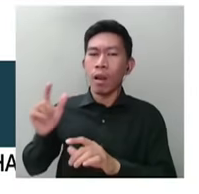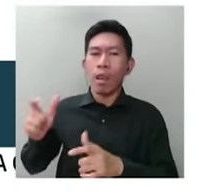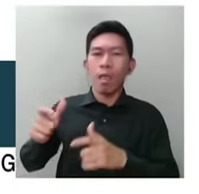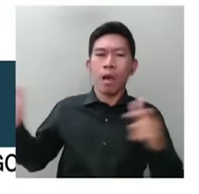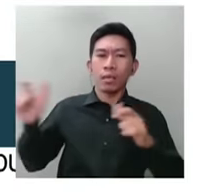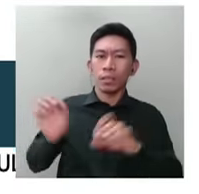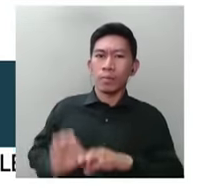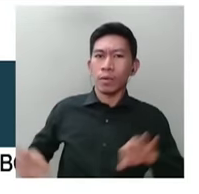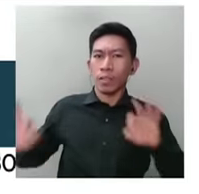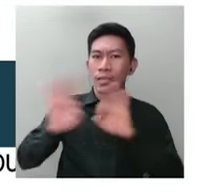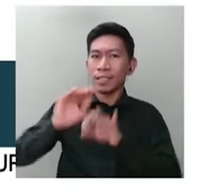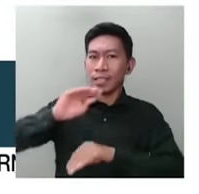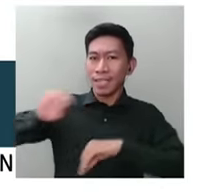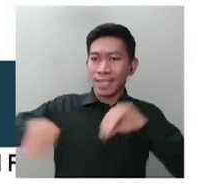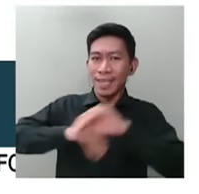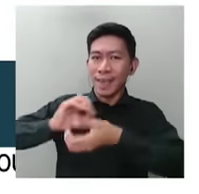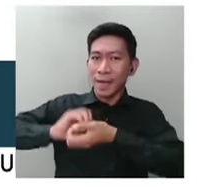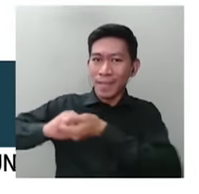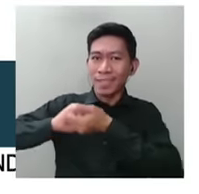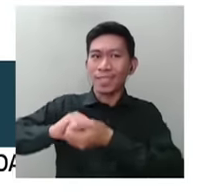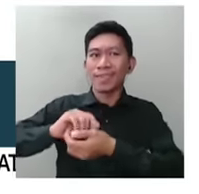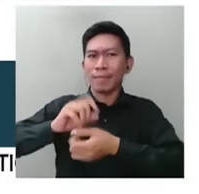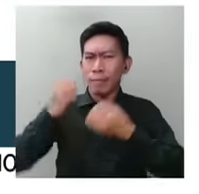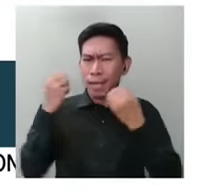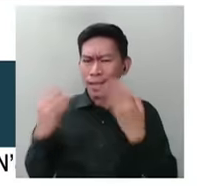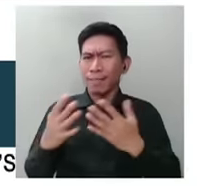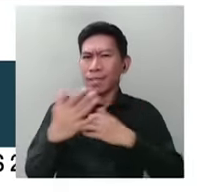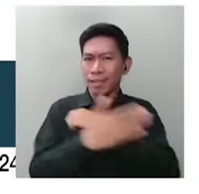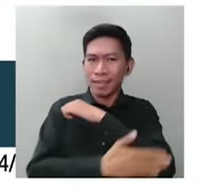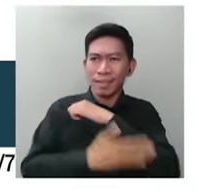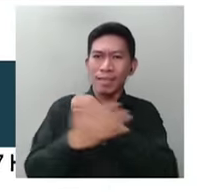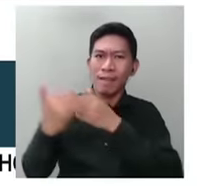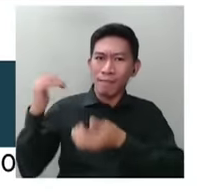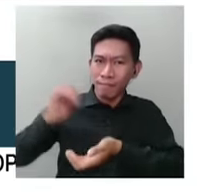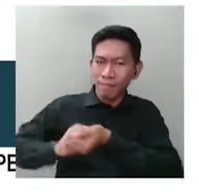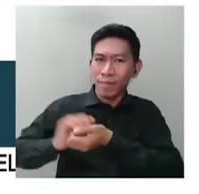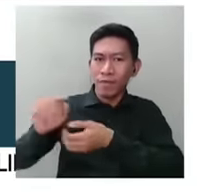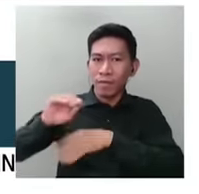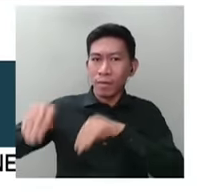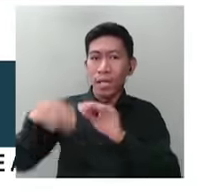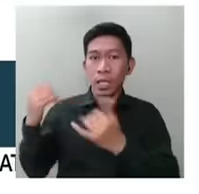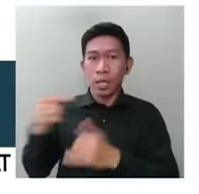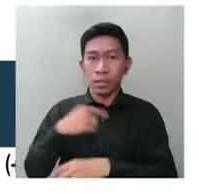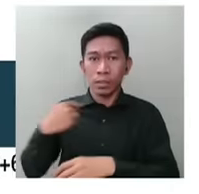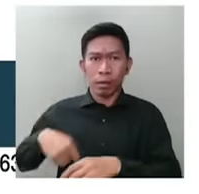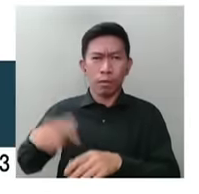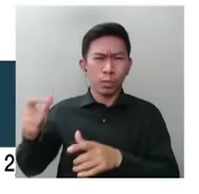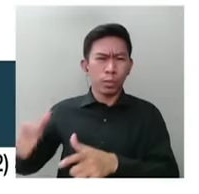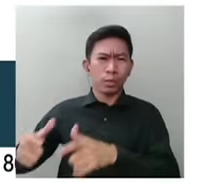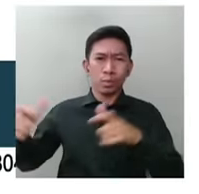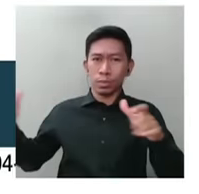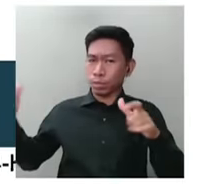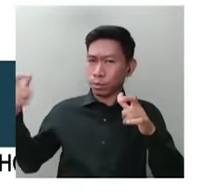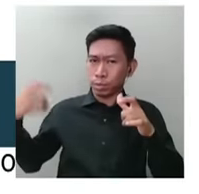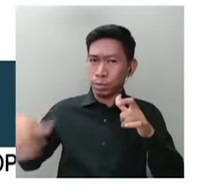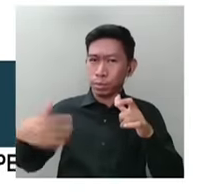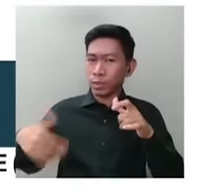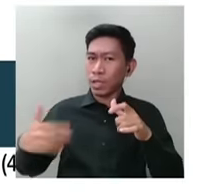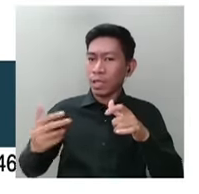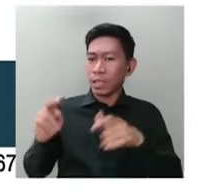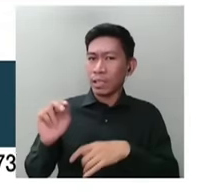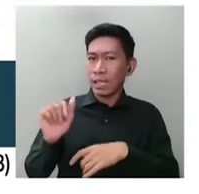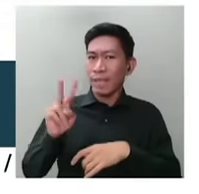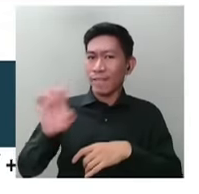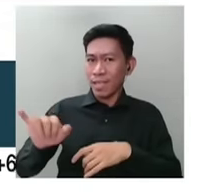countries. China, of course, has now the largest navy in the world, in terms of numbers. And of course, there